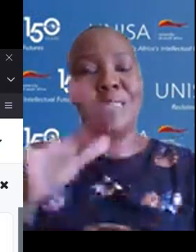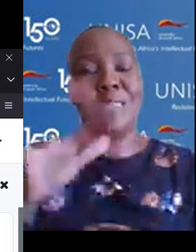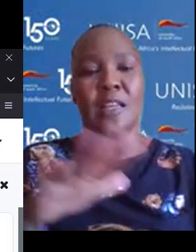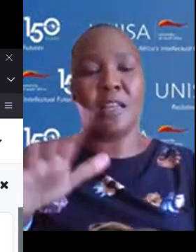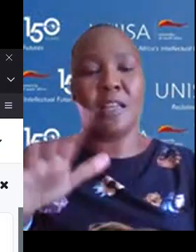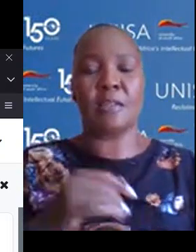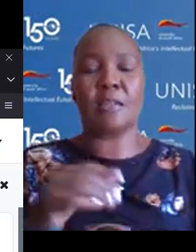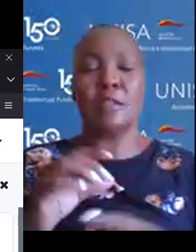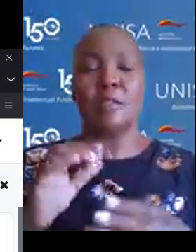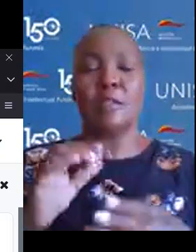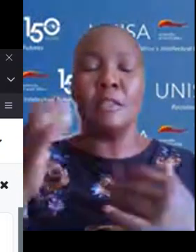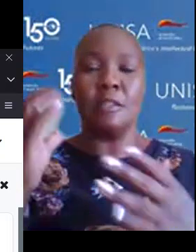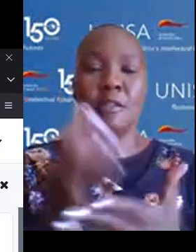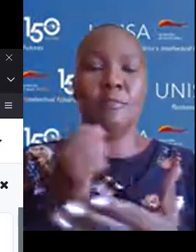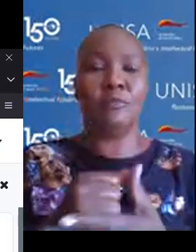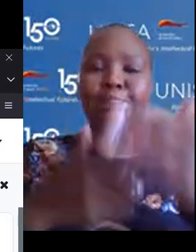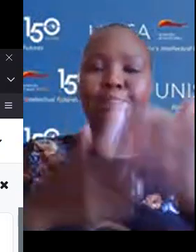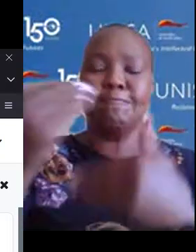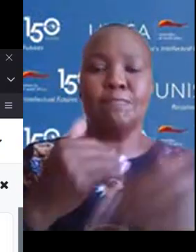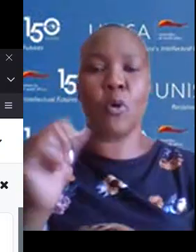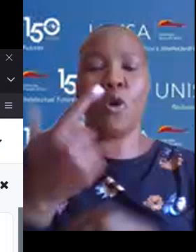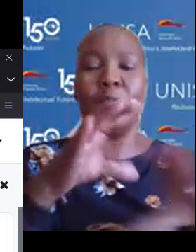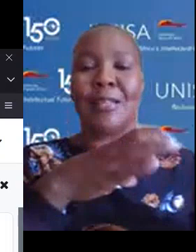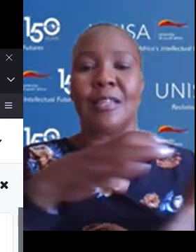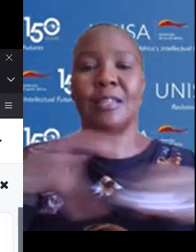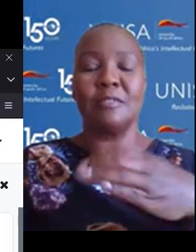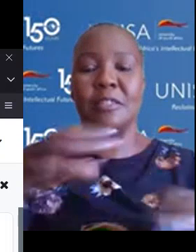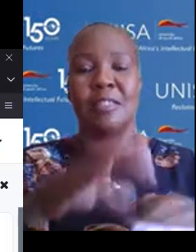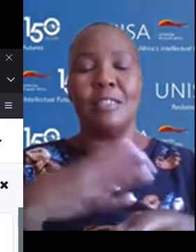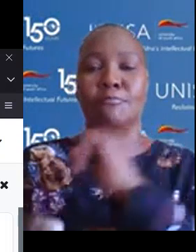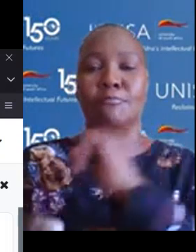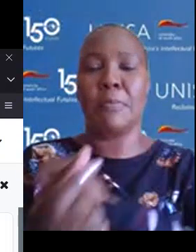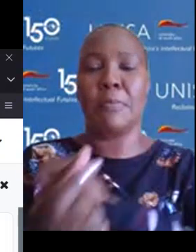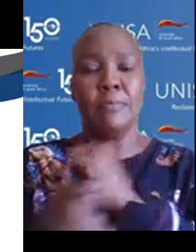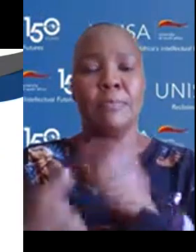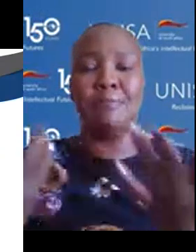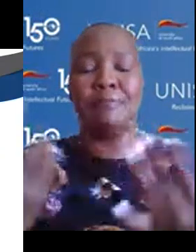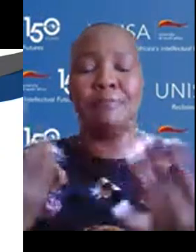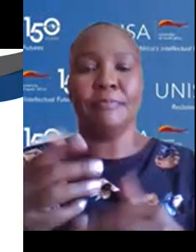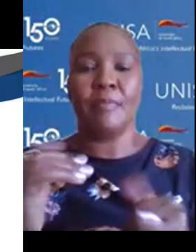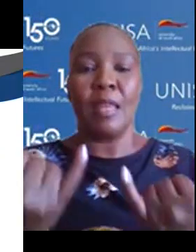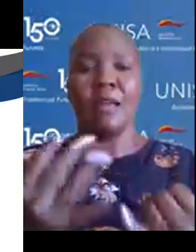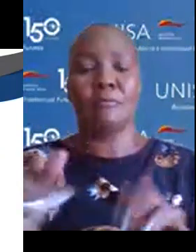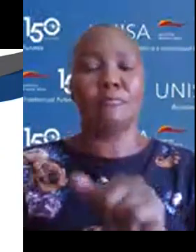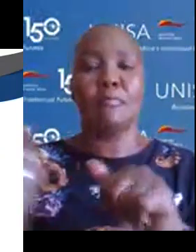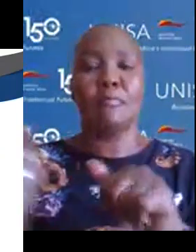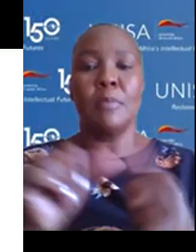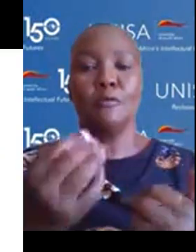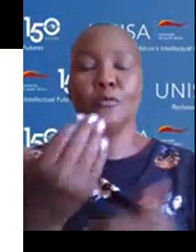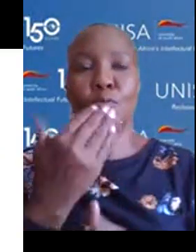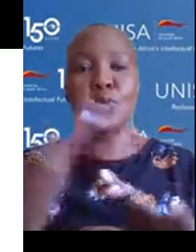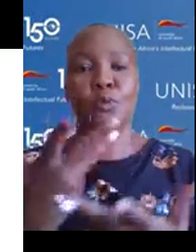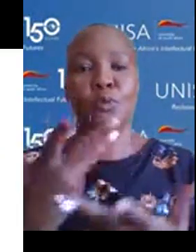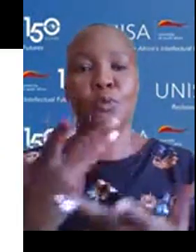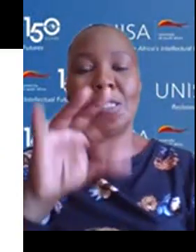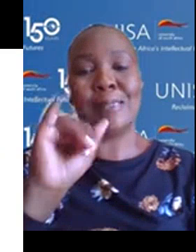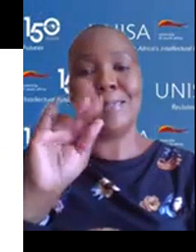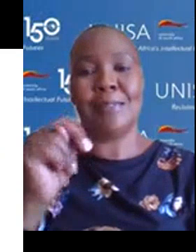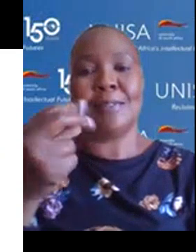and running with all the activities that we'll be conducting. For now, I'm going to hand you back to